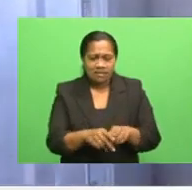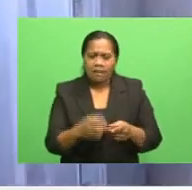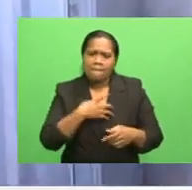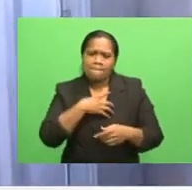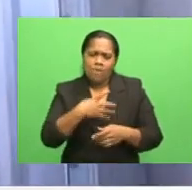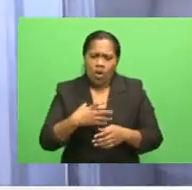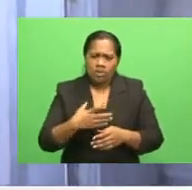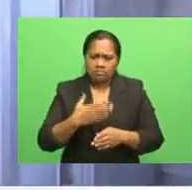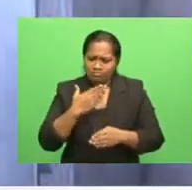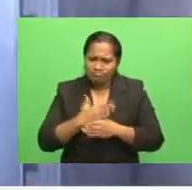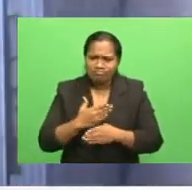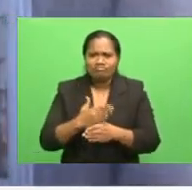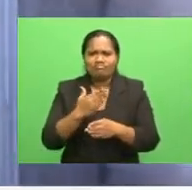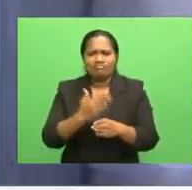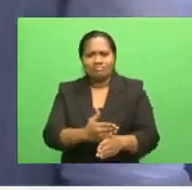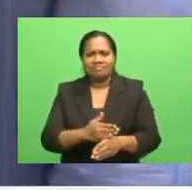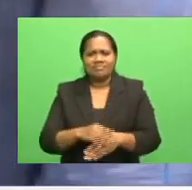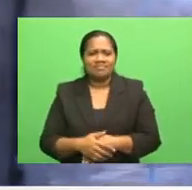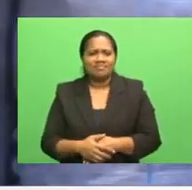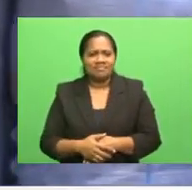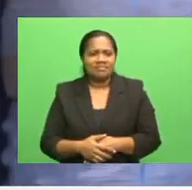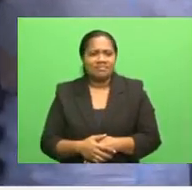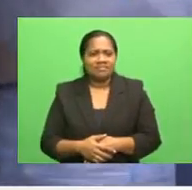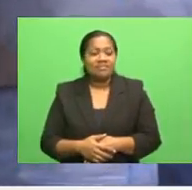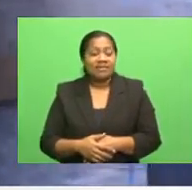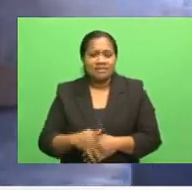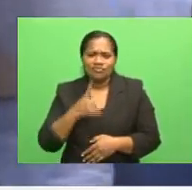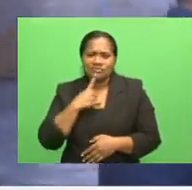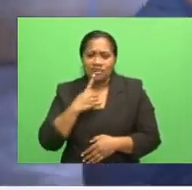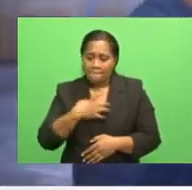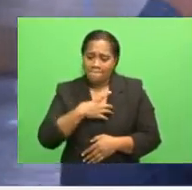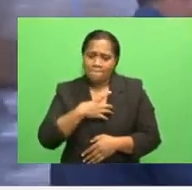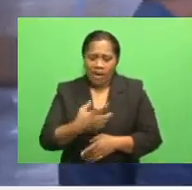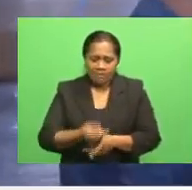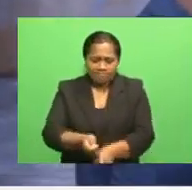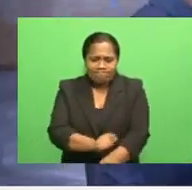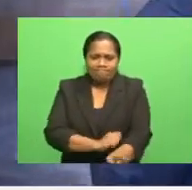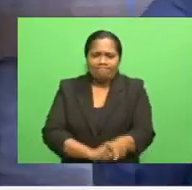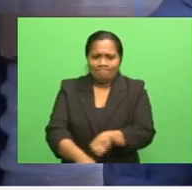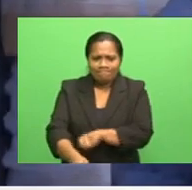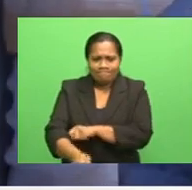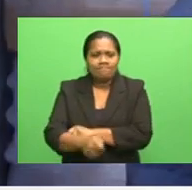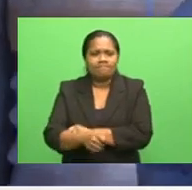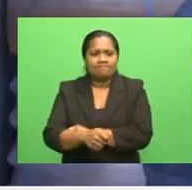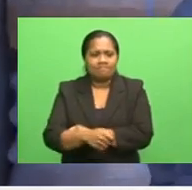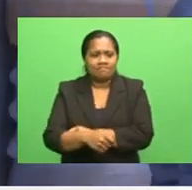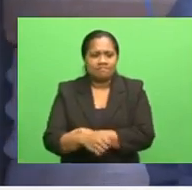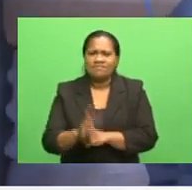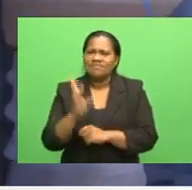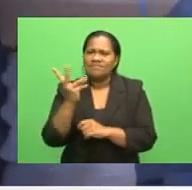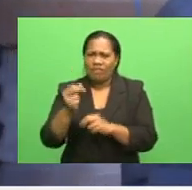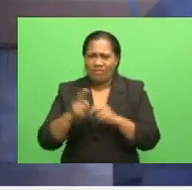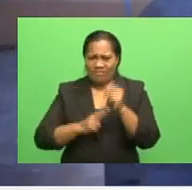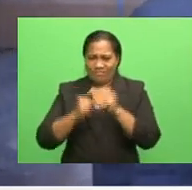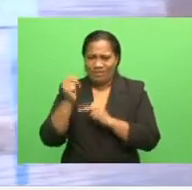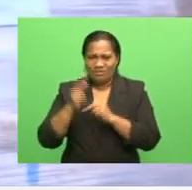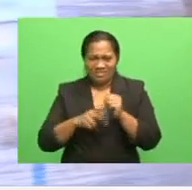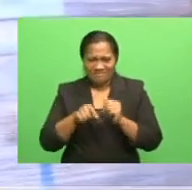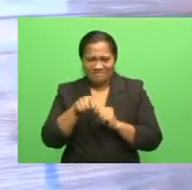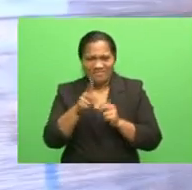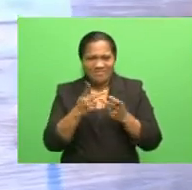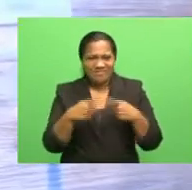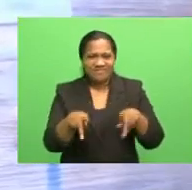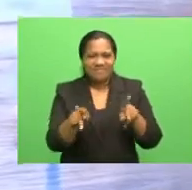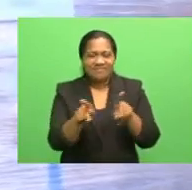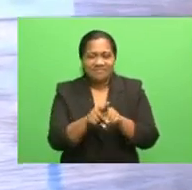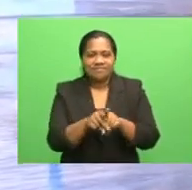sustaining jobs. Meanwhile, she also highlighted the need for more effort in restoring some of the buildings within the heritage site since